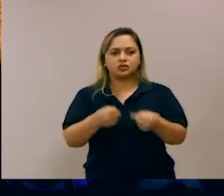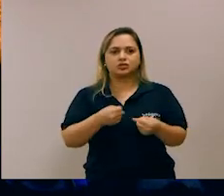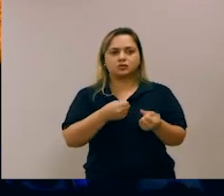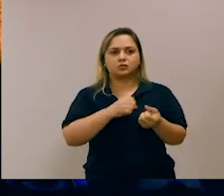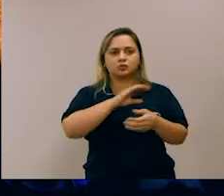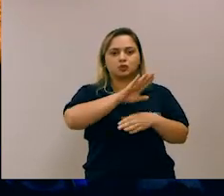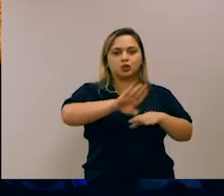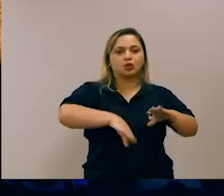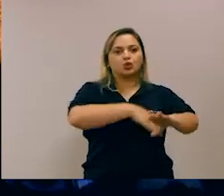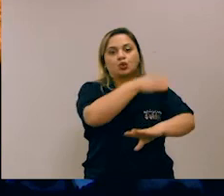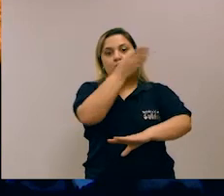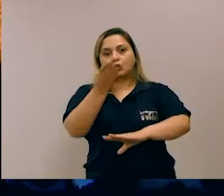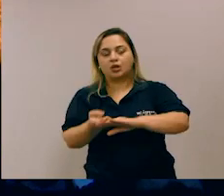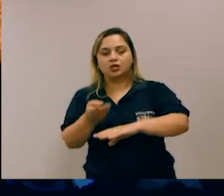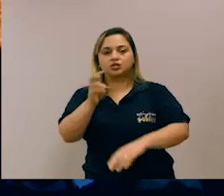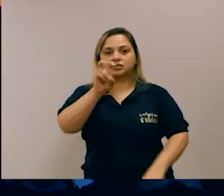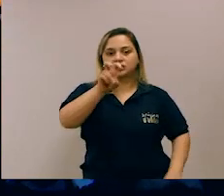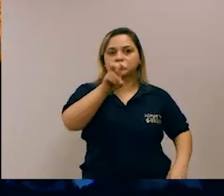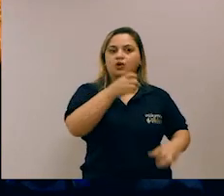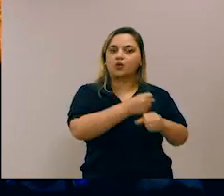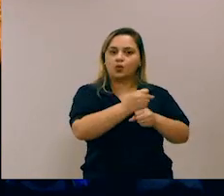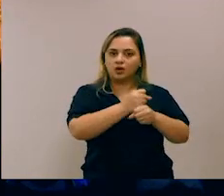We are still here